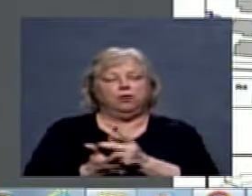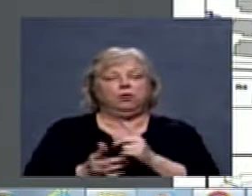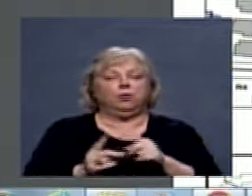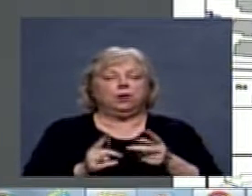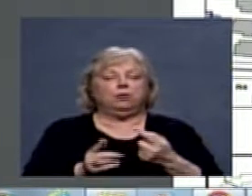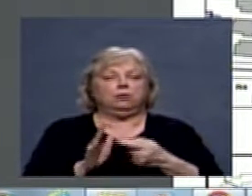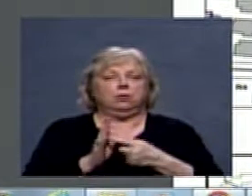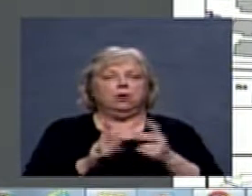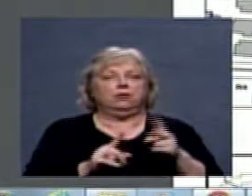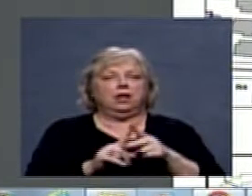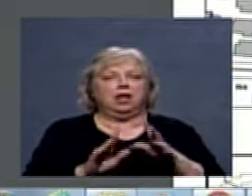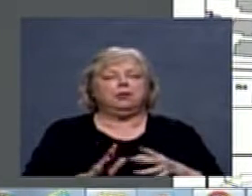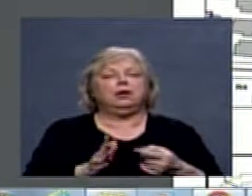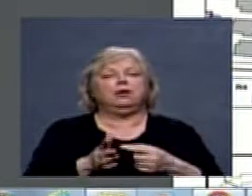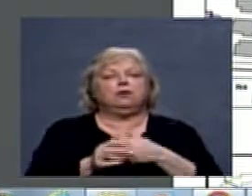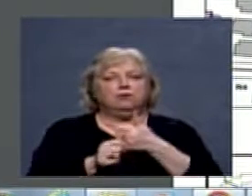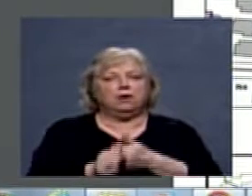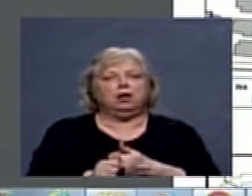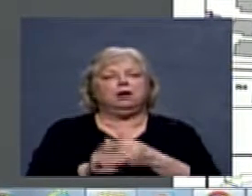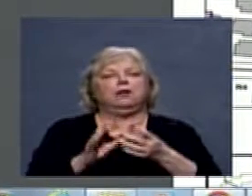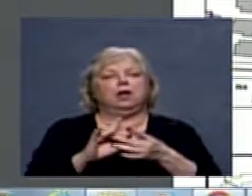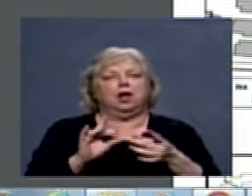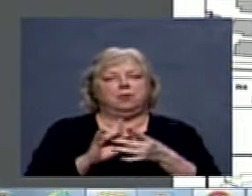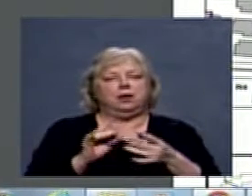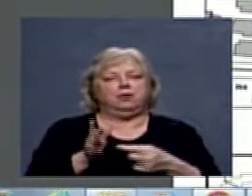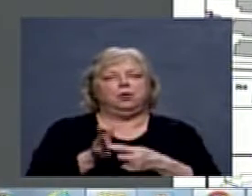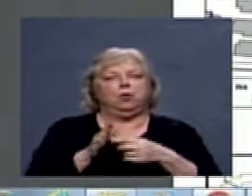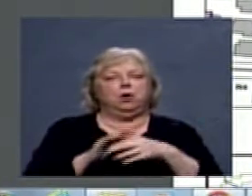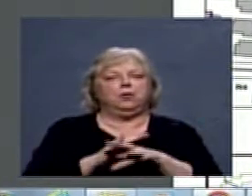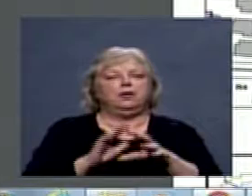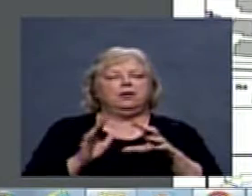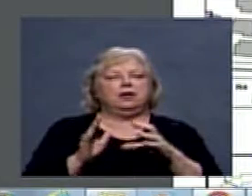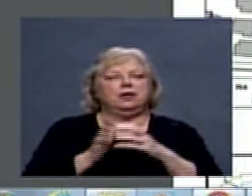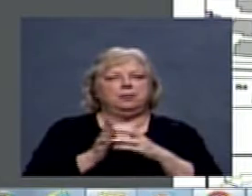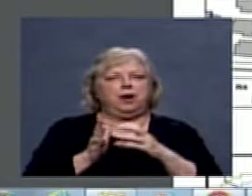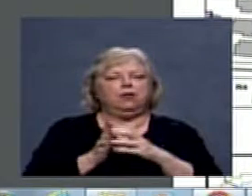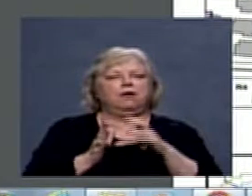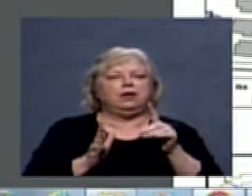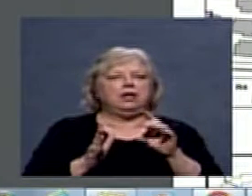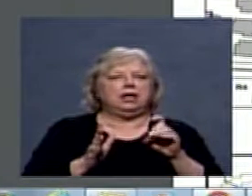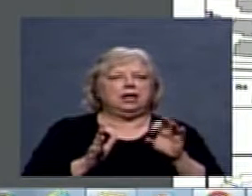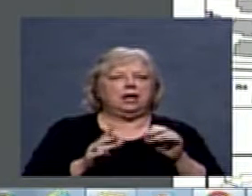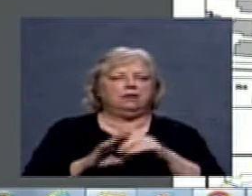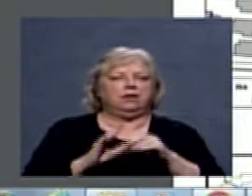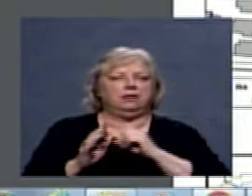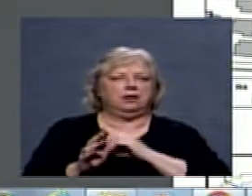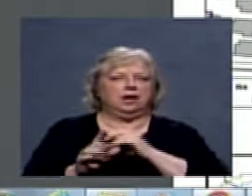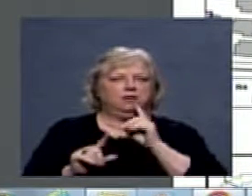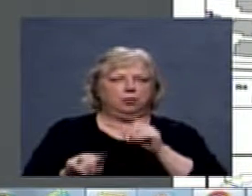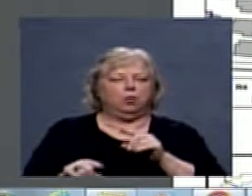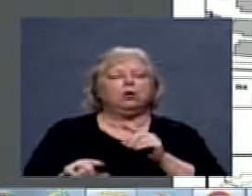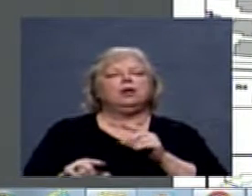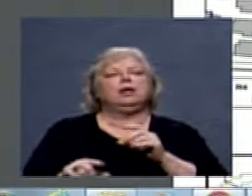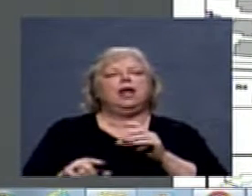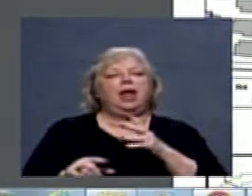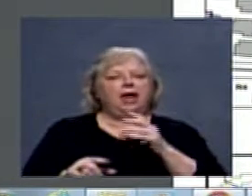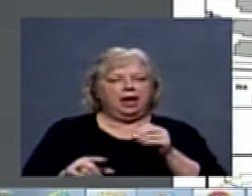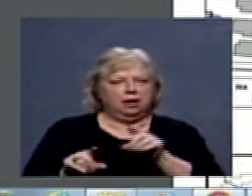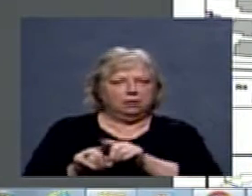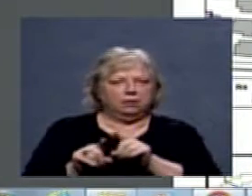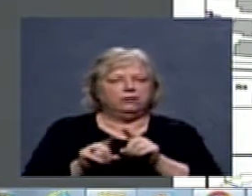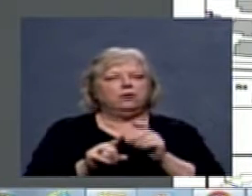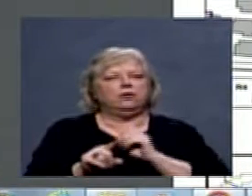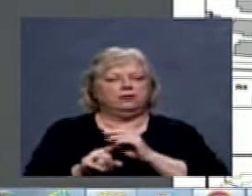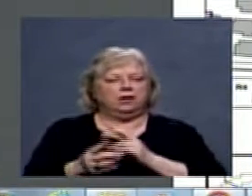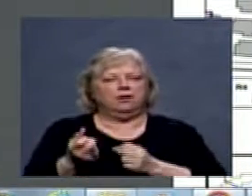with the comments and conditions outlined in Section 6 of the agenda staff report. Staff also recommends approval of the requested side yard setback